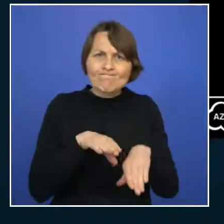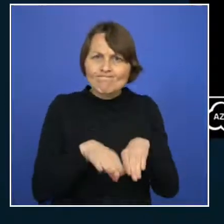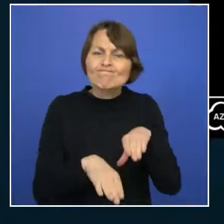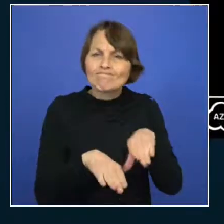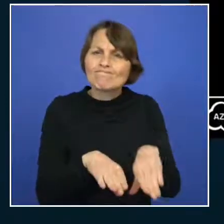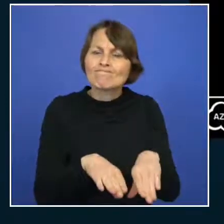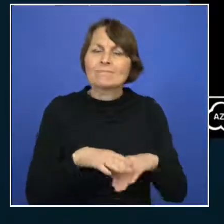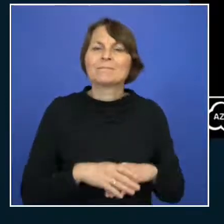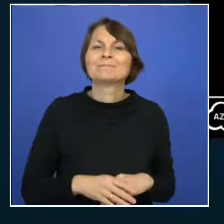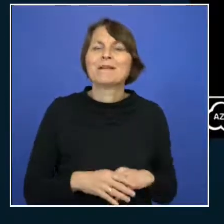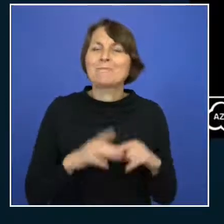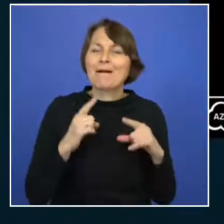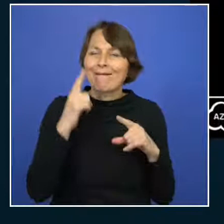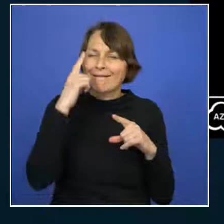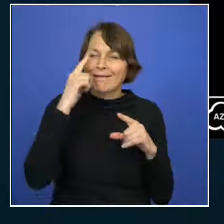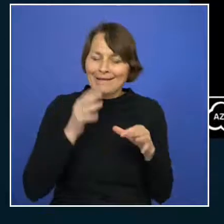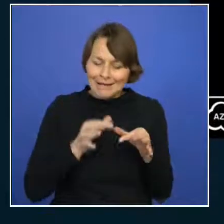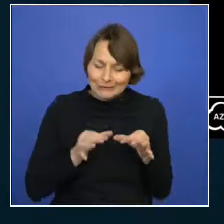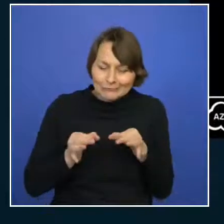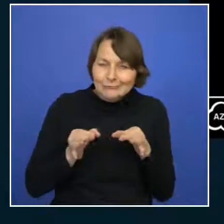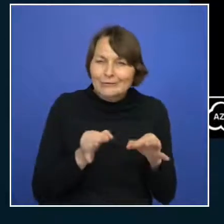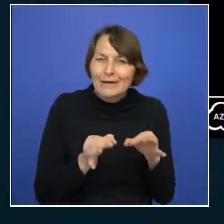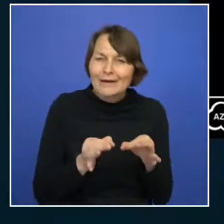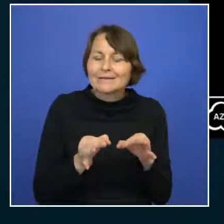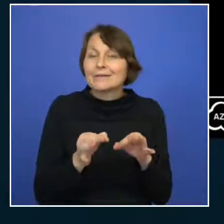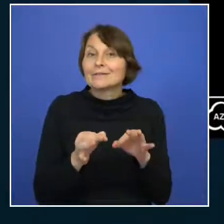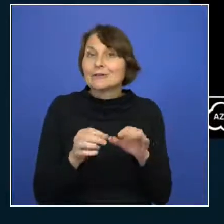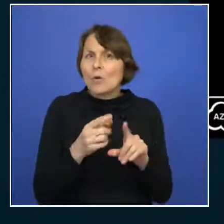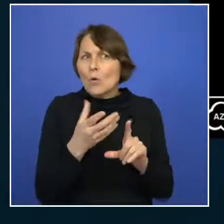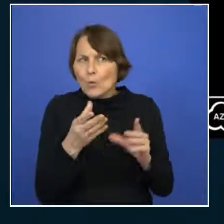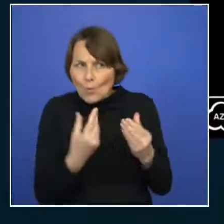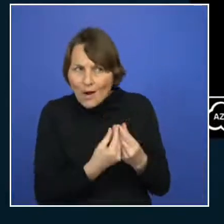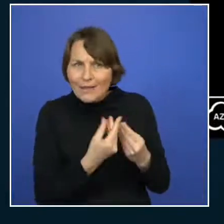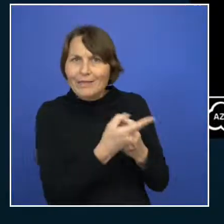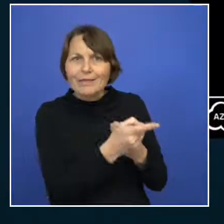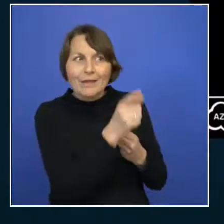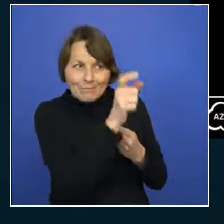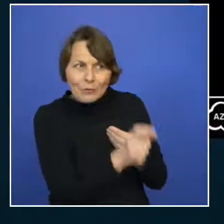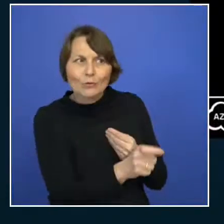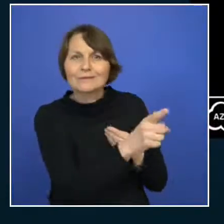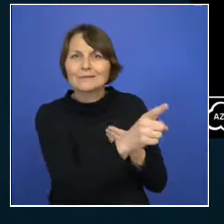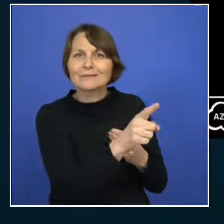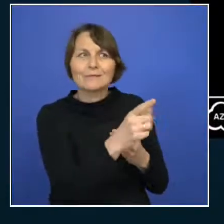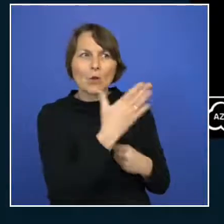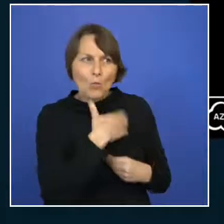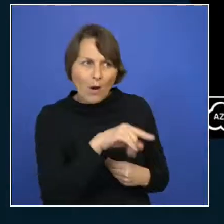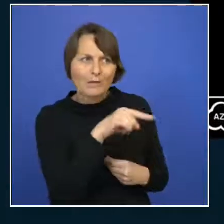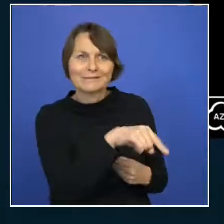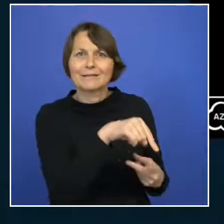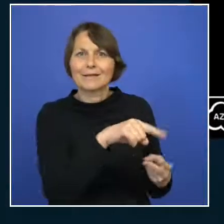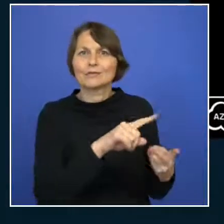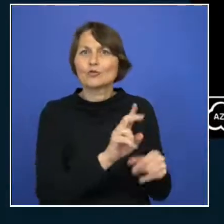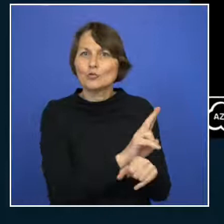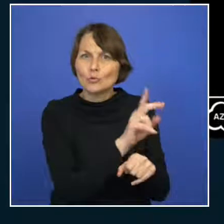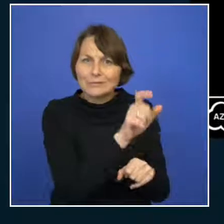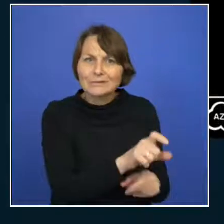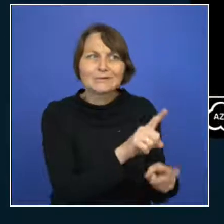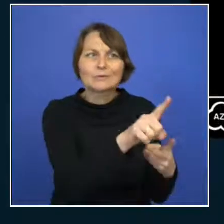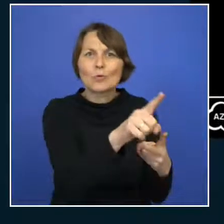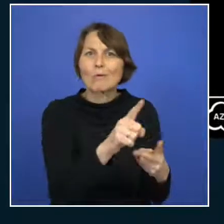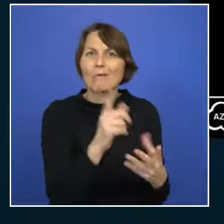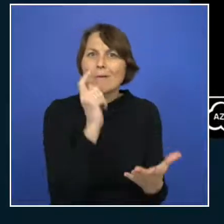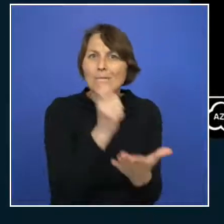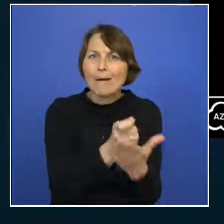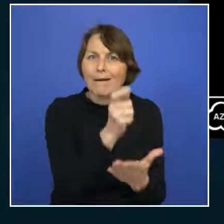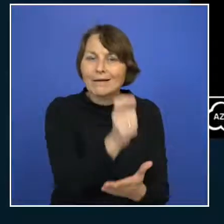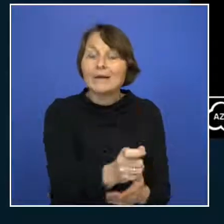a strategy that we can work together with our clients or our users. And we need to do our homework